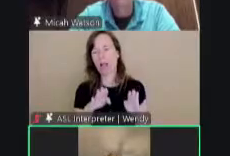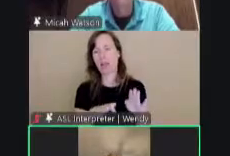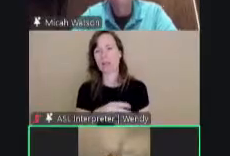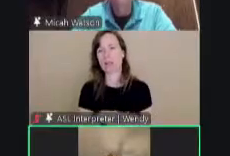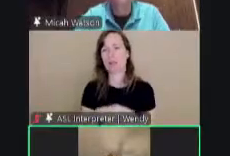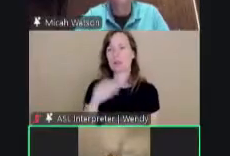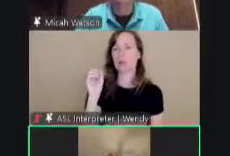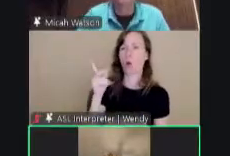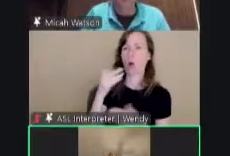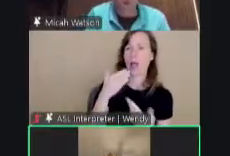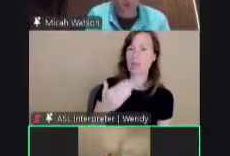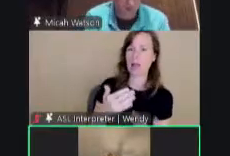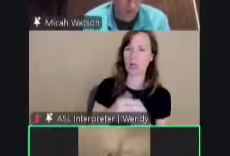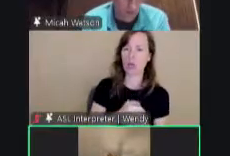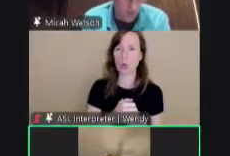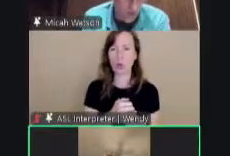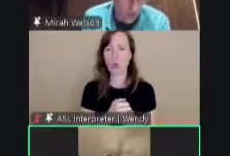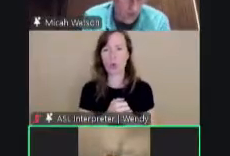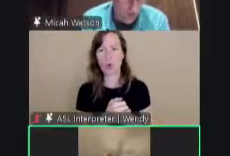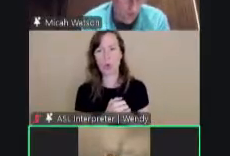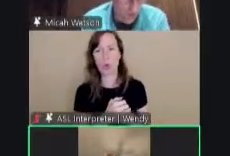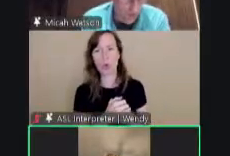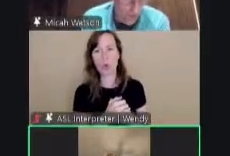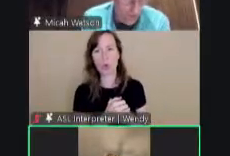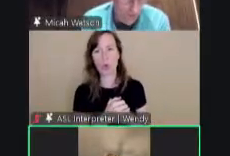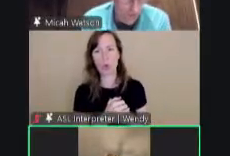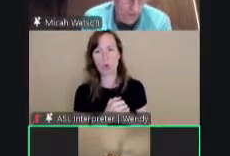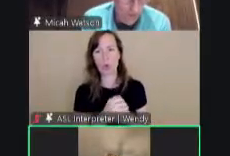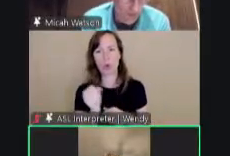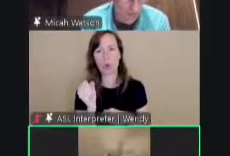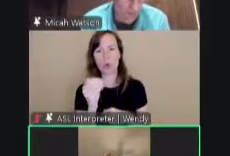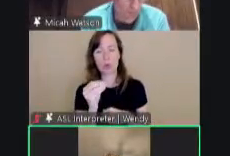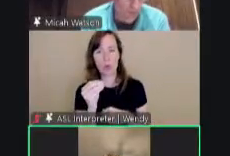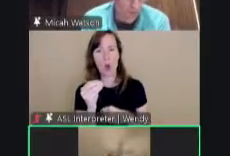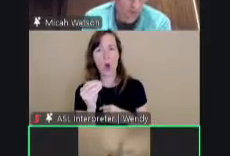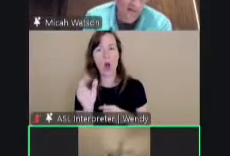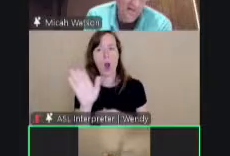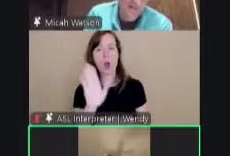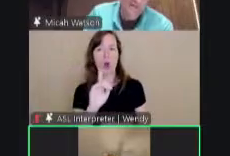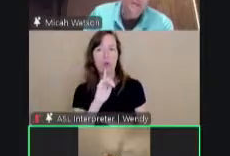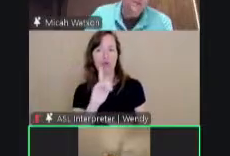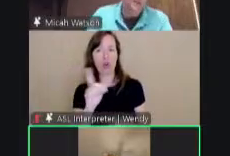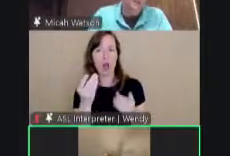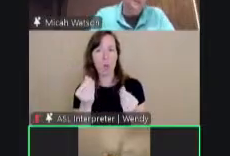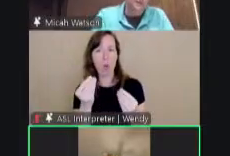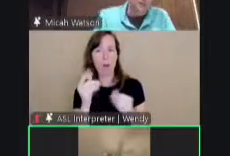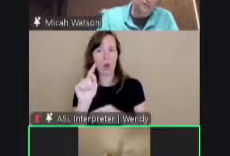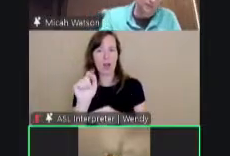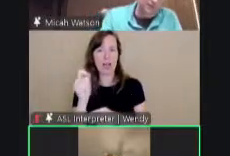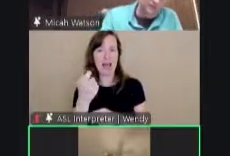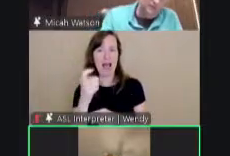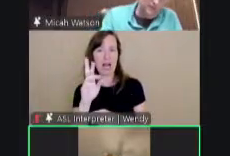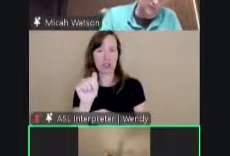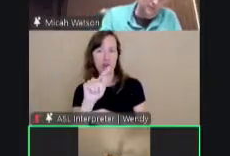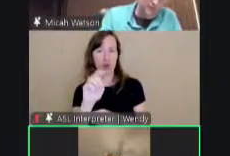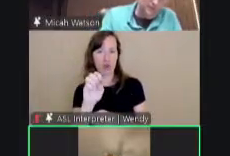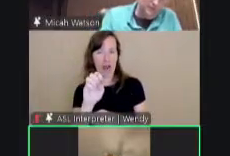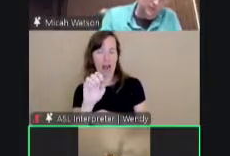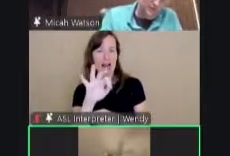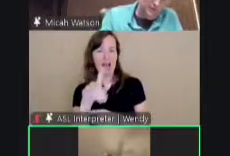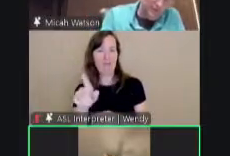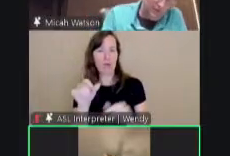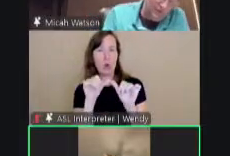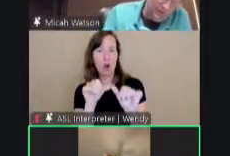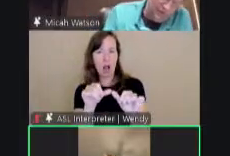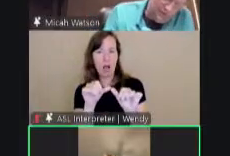quantify it further for you, so that your real property tax rate, if you remain